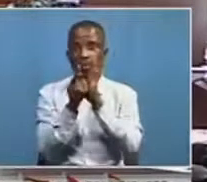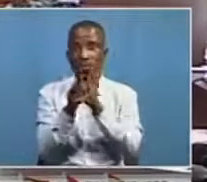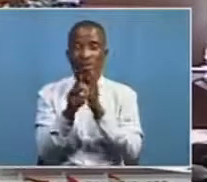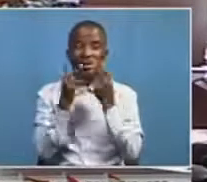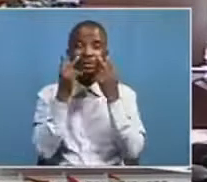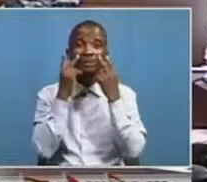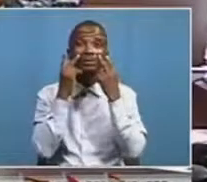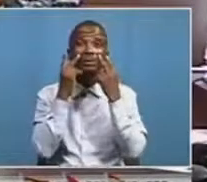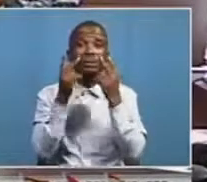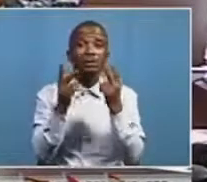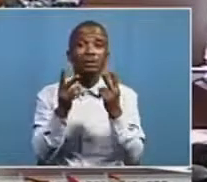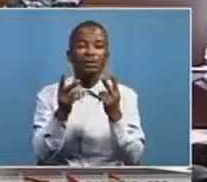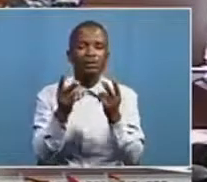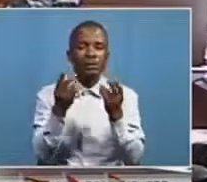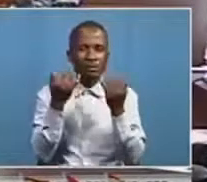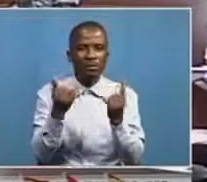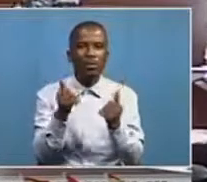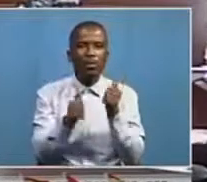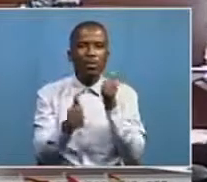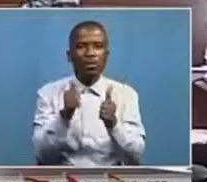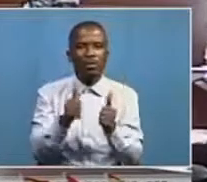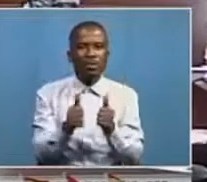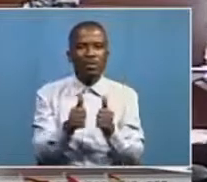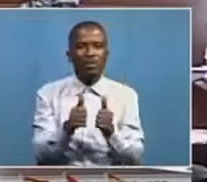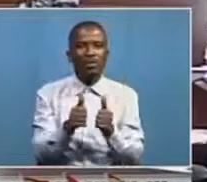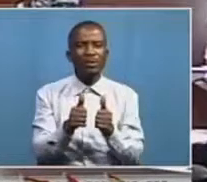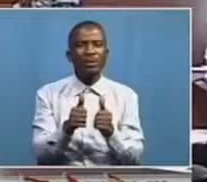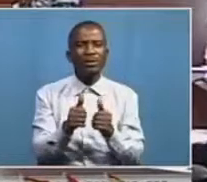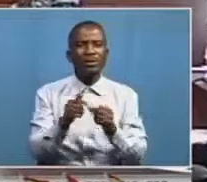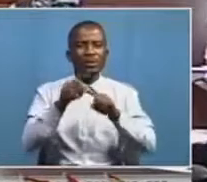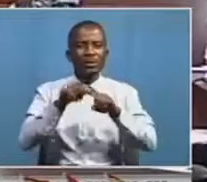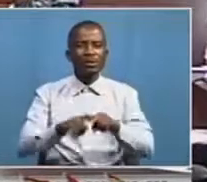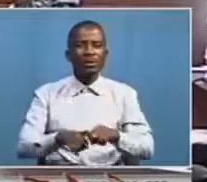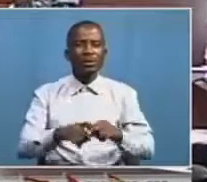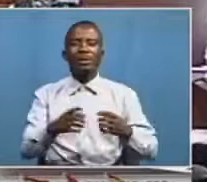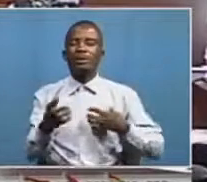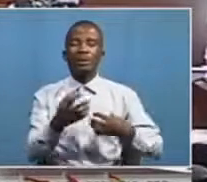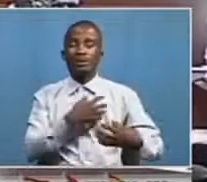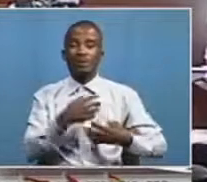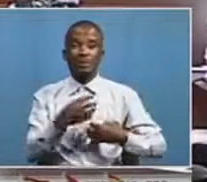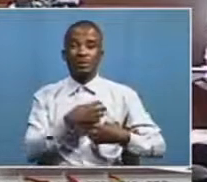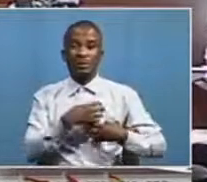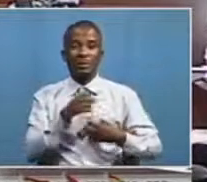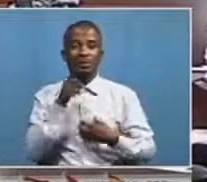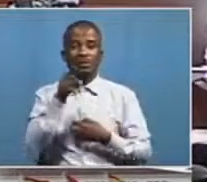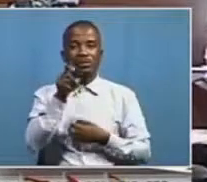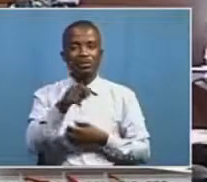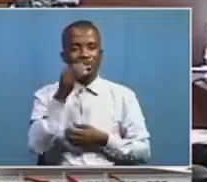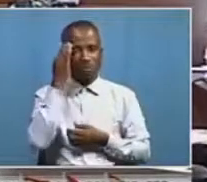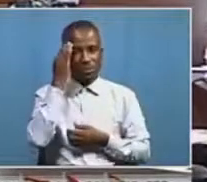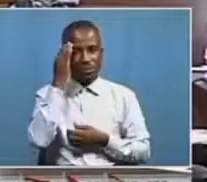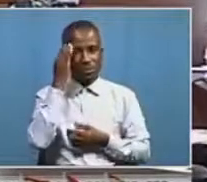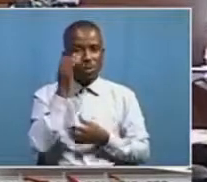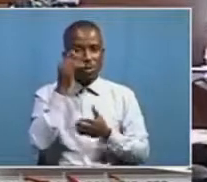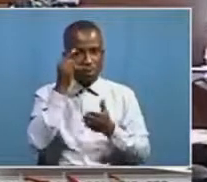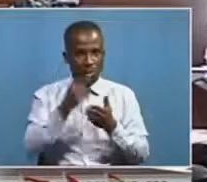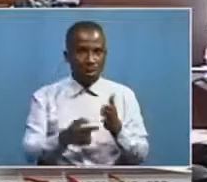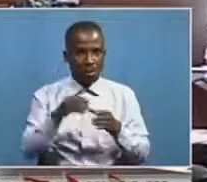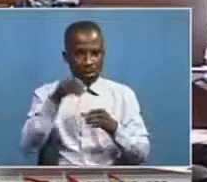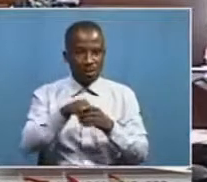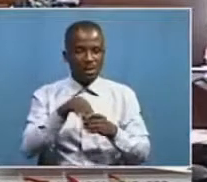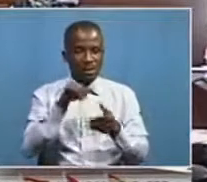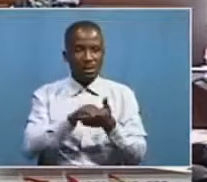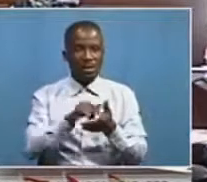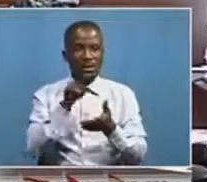that we just saw, which really is the basis of all your case, and you should know what is in it.